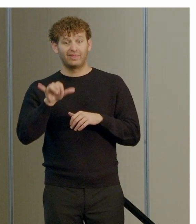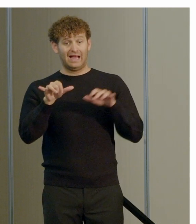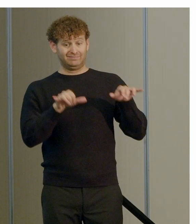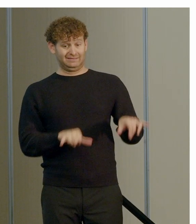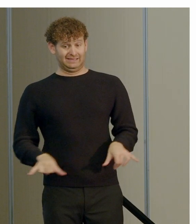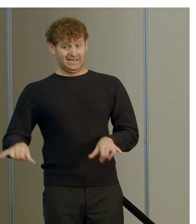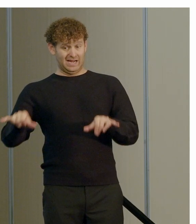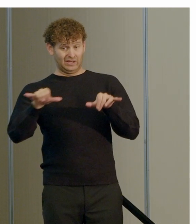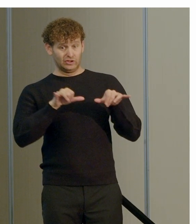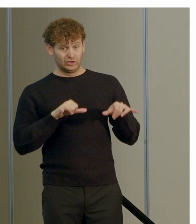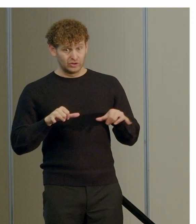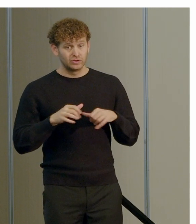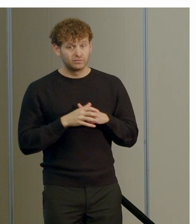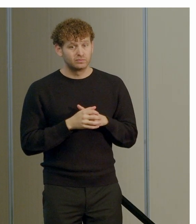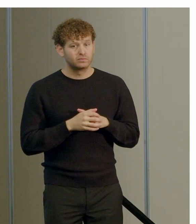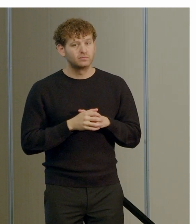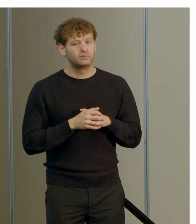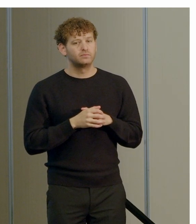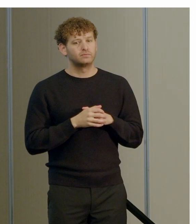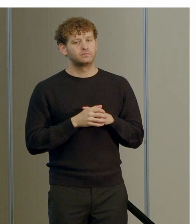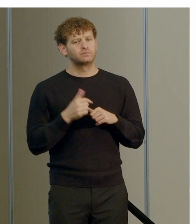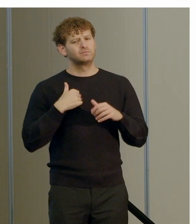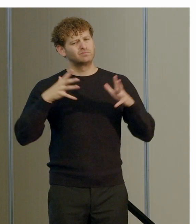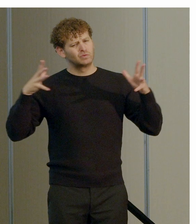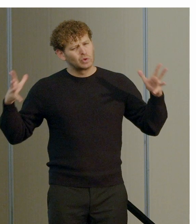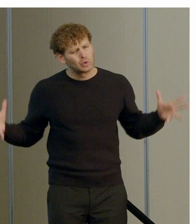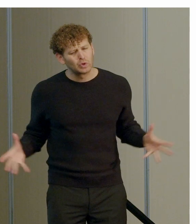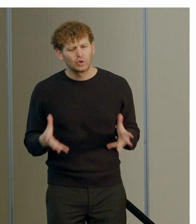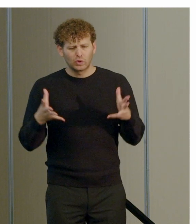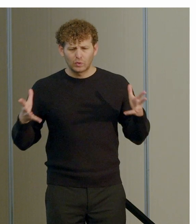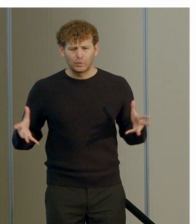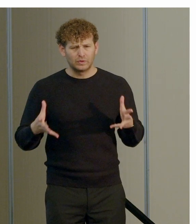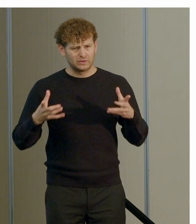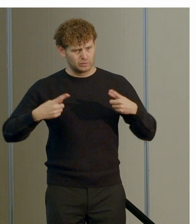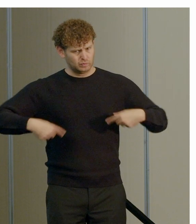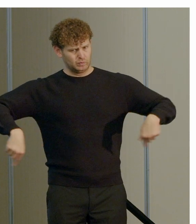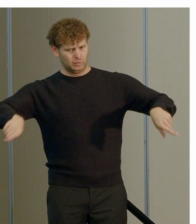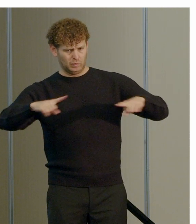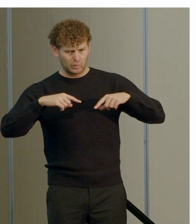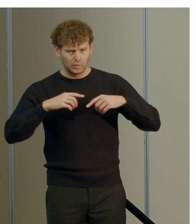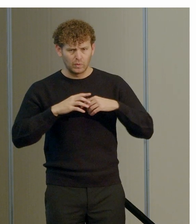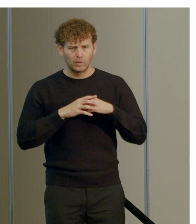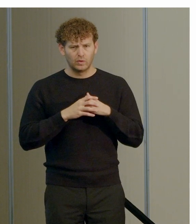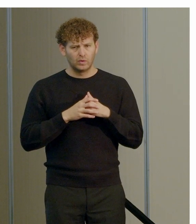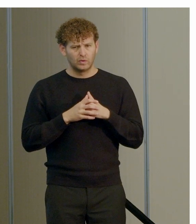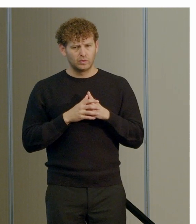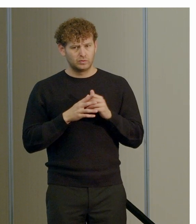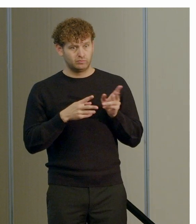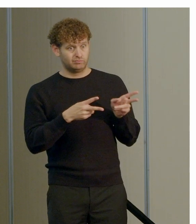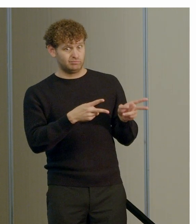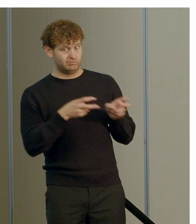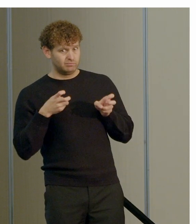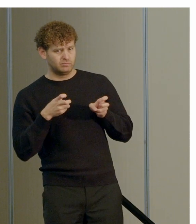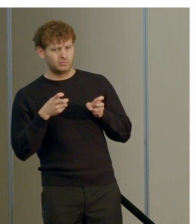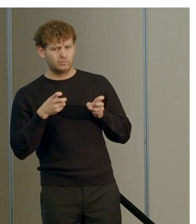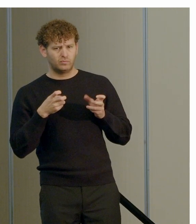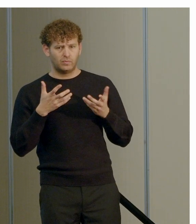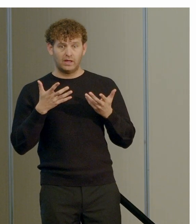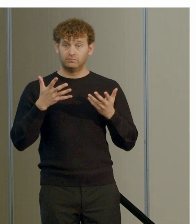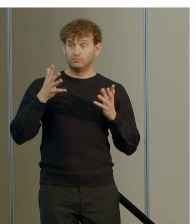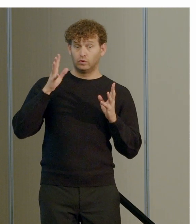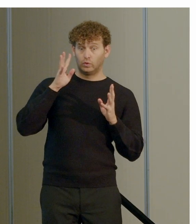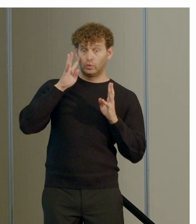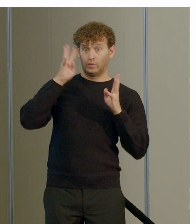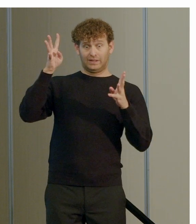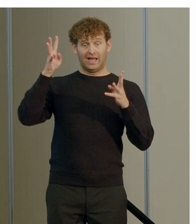define accessibility, I encourage everyone to not reinvent the wheel, but to see what's out there and understand it. So